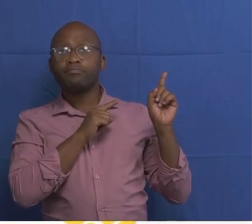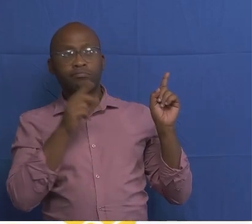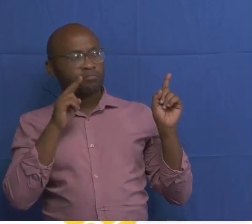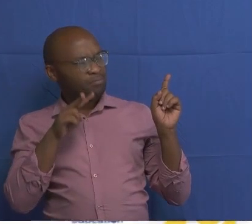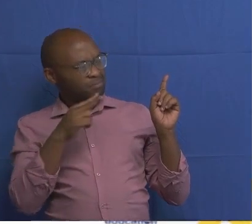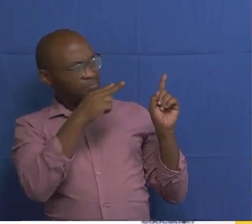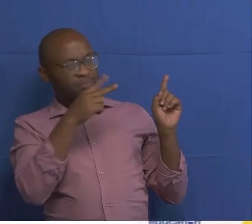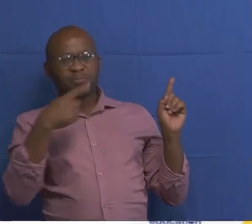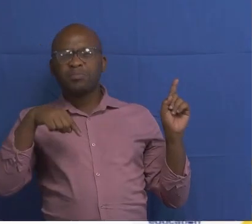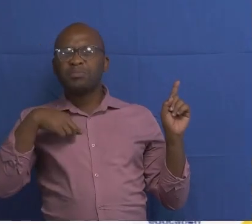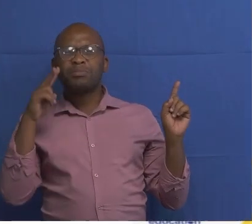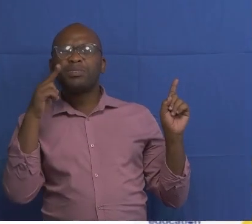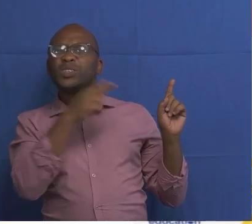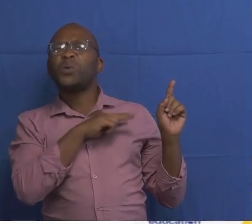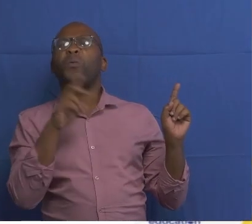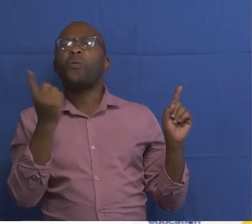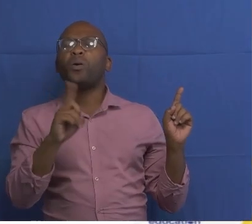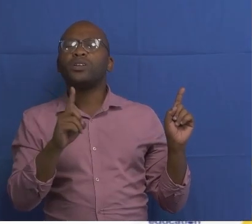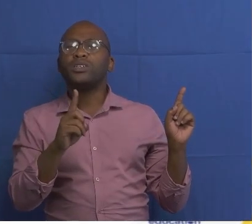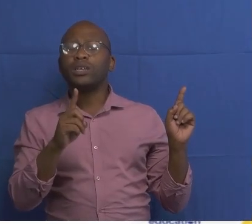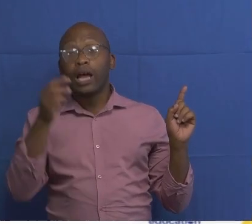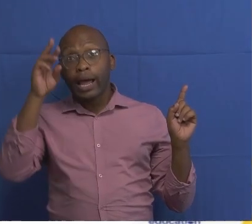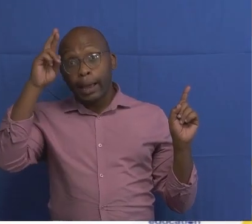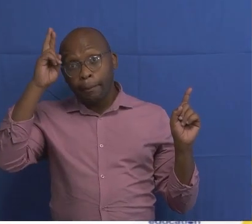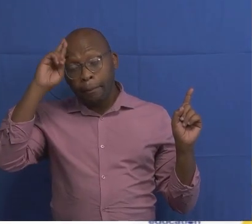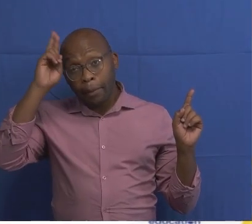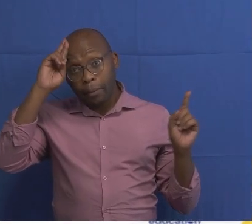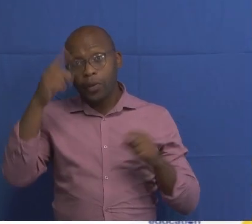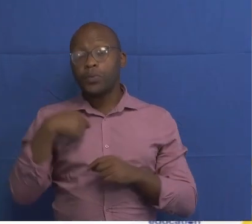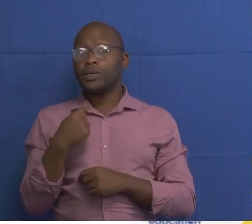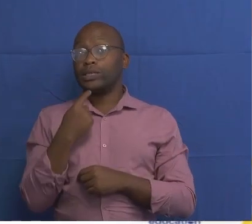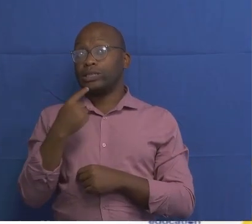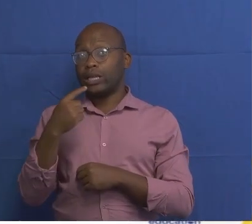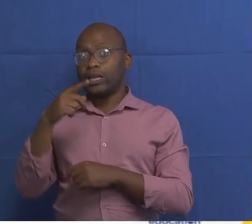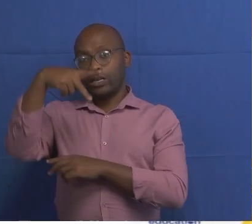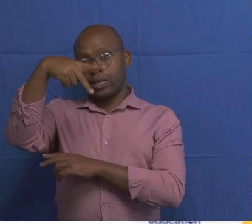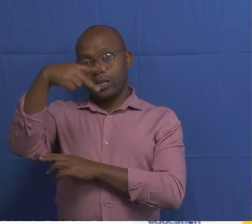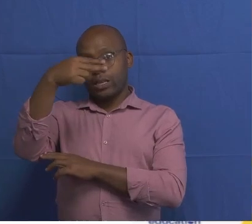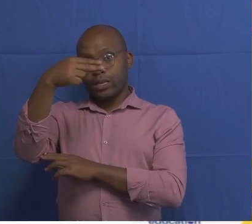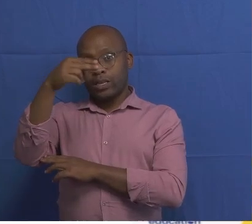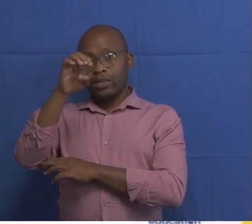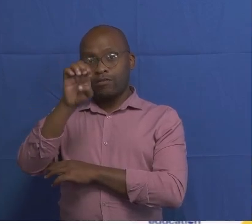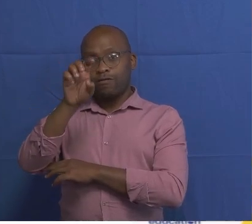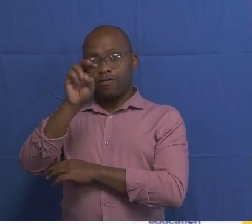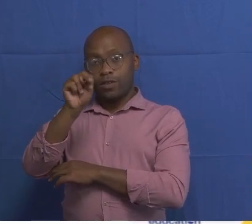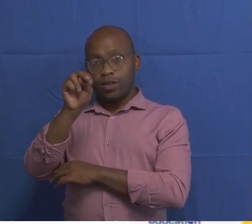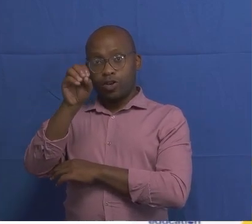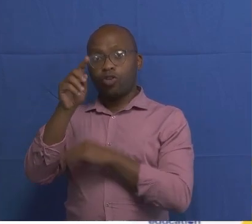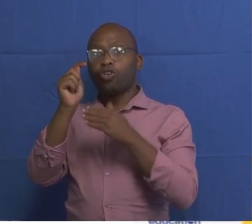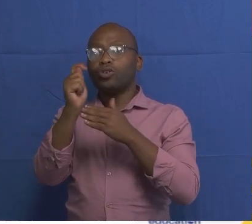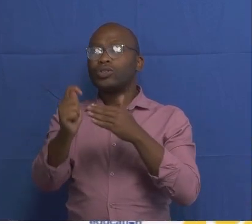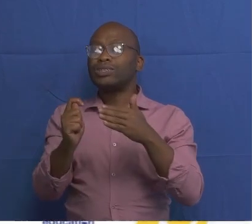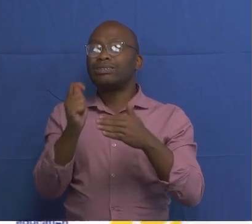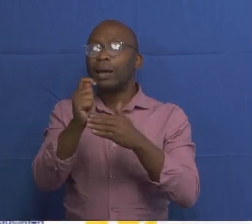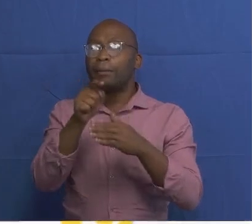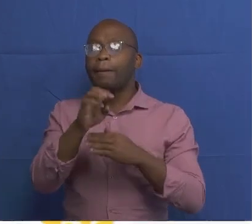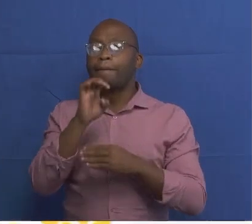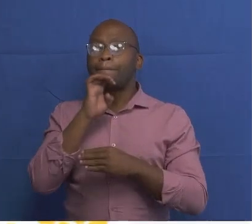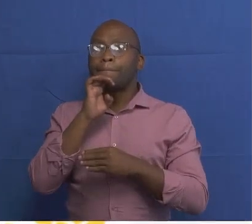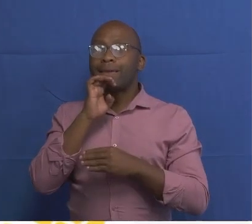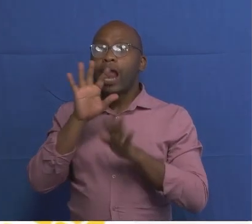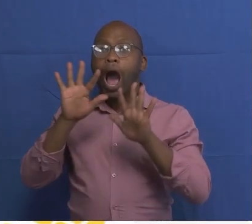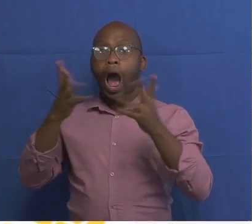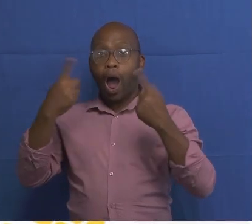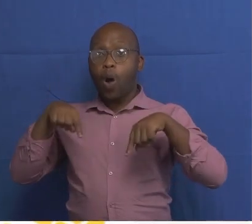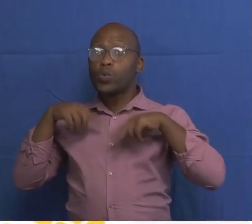remind ourselves again that we said that now the phenotype is the physical expression or appearance. So now if we look